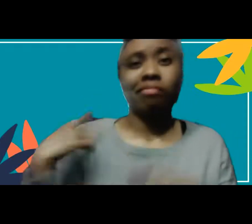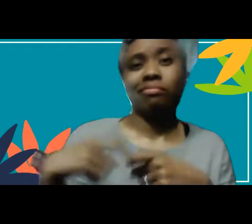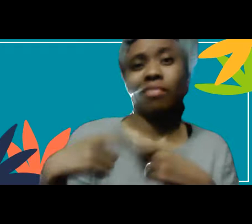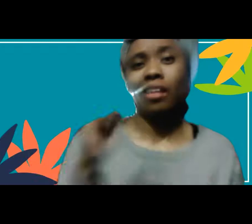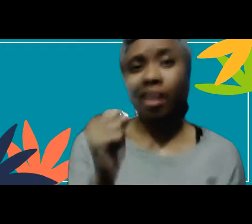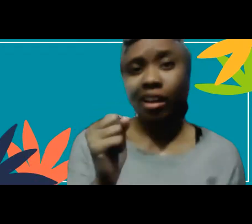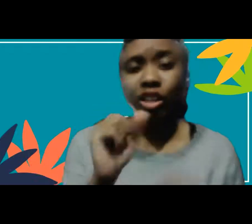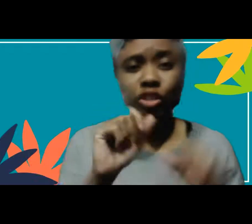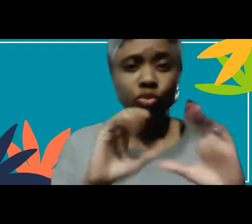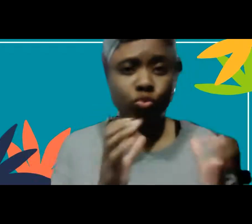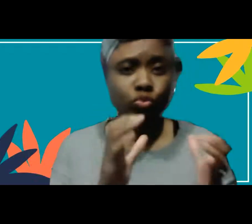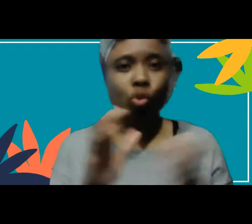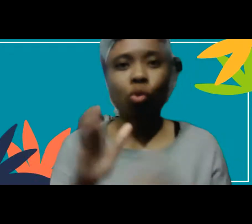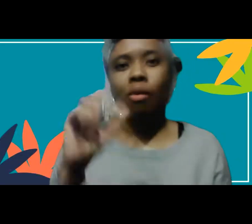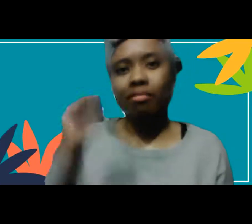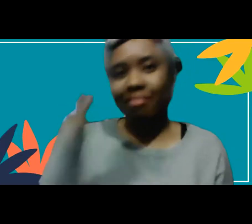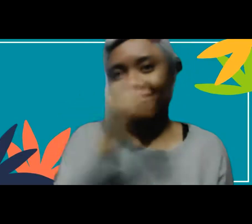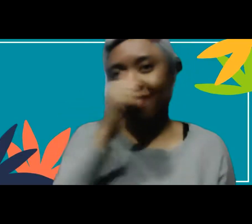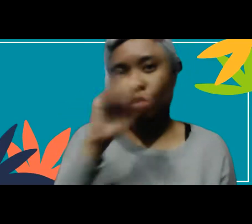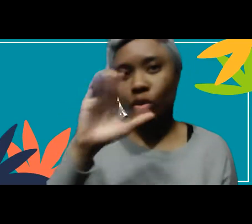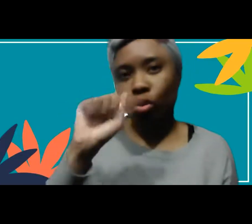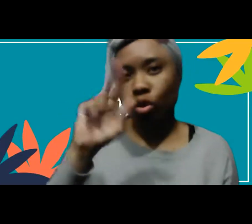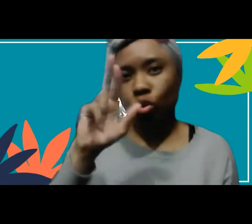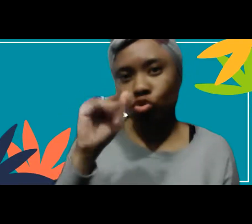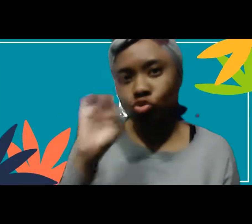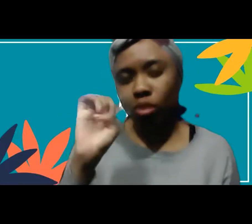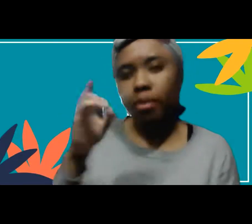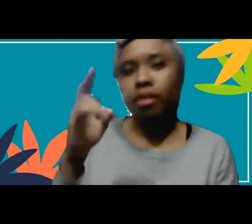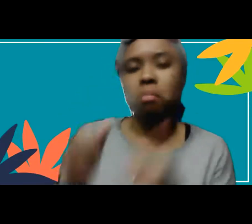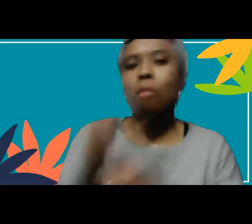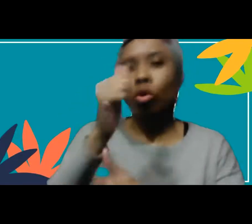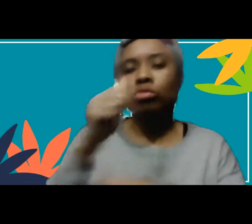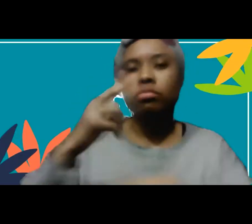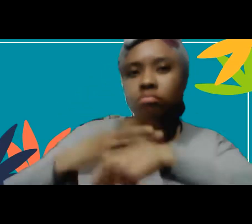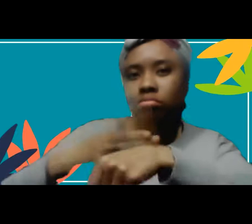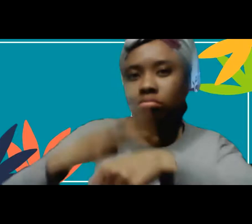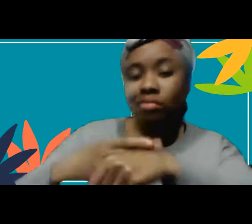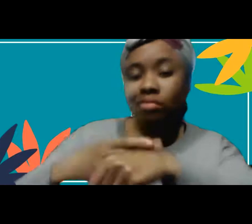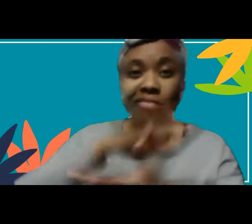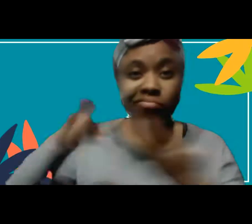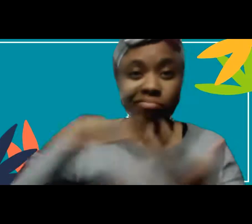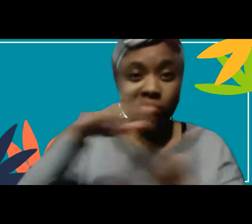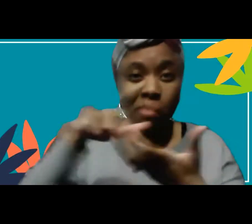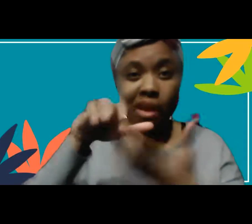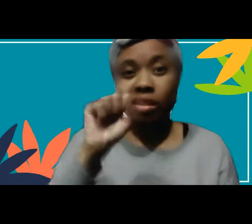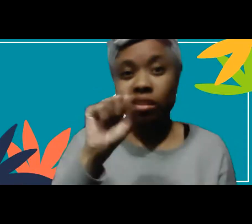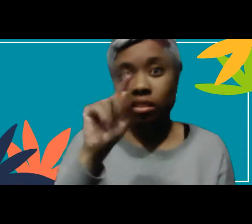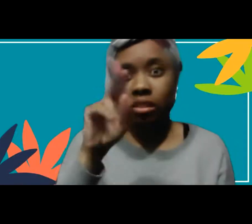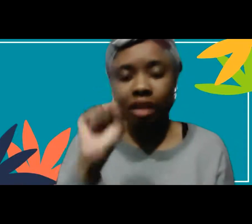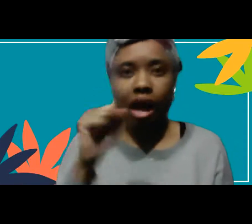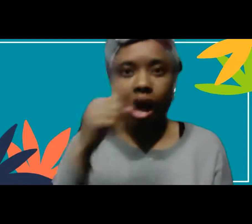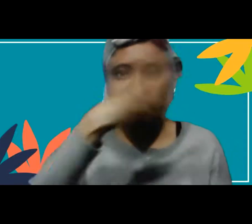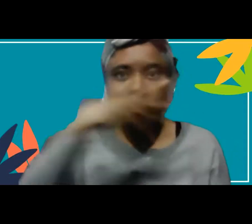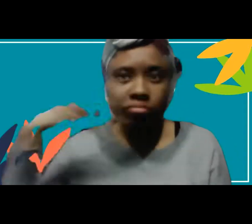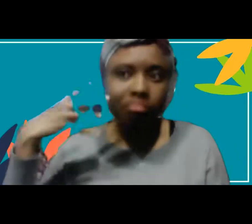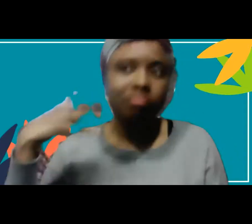half Afro-Caribbean who predominantly are Haitian, and many of them have mixed status. So of course, we're thinking about immigration, why folks